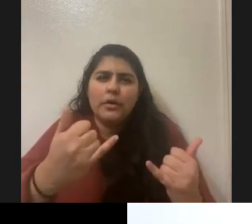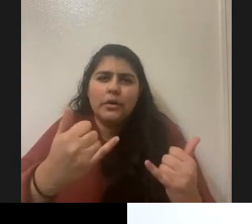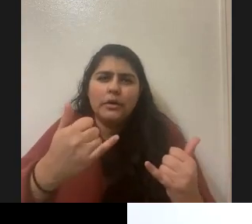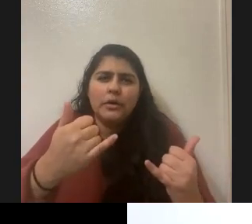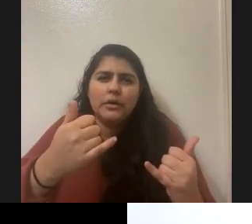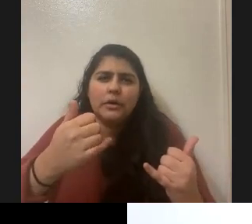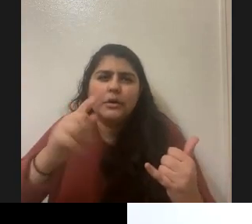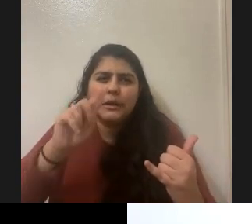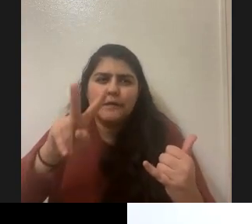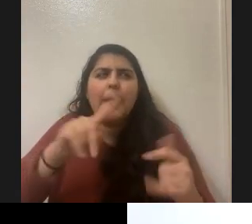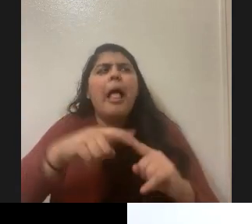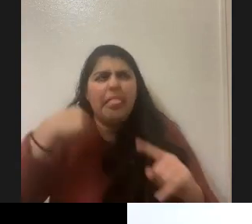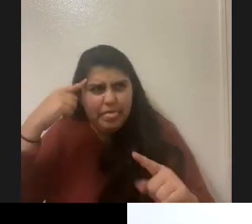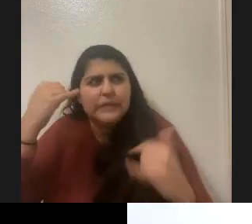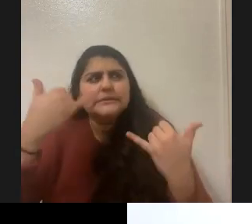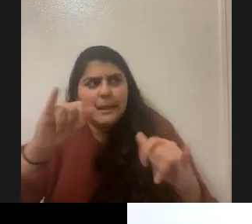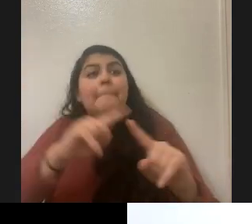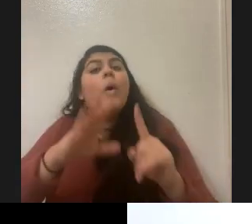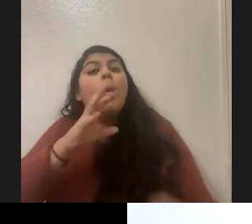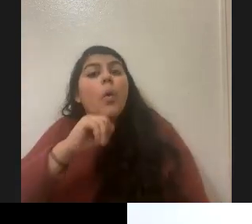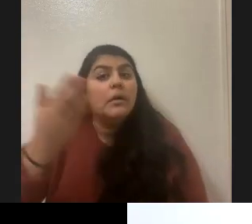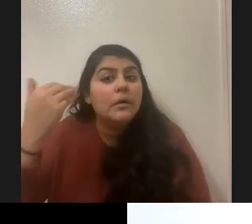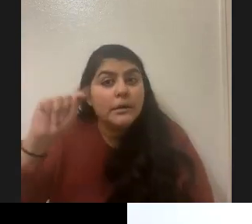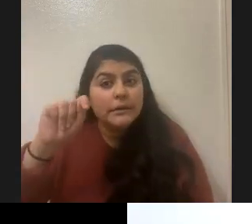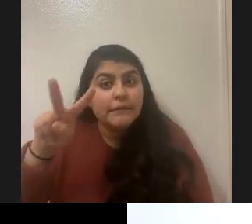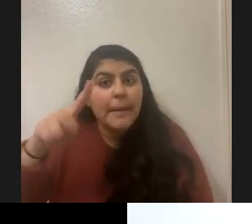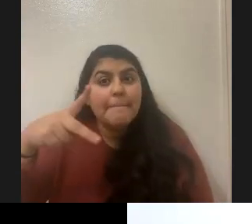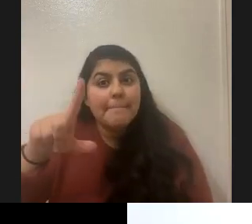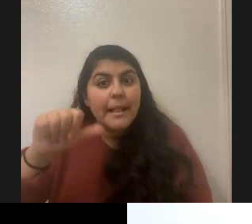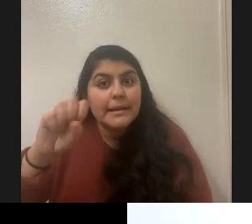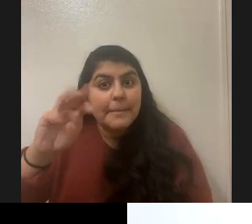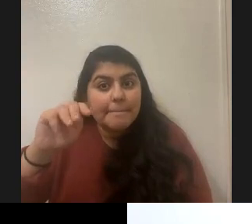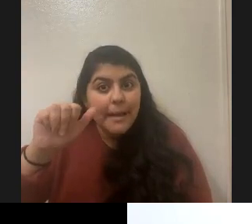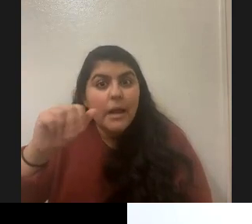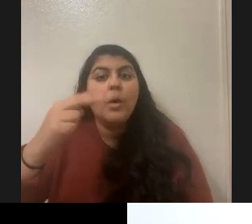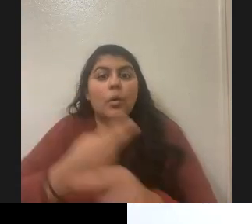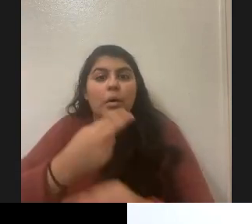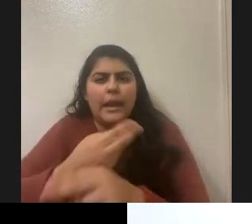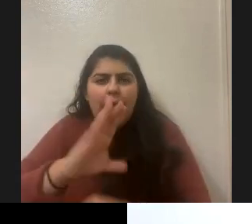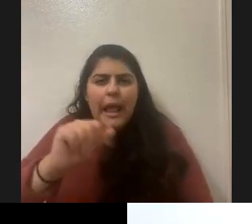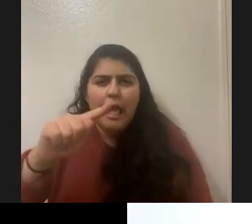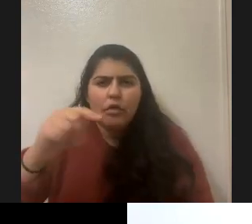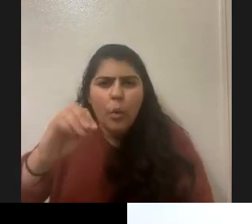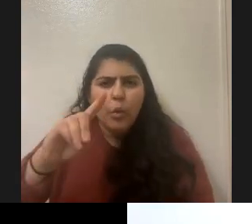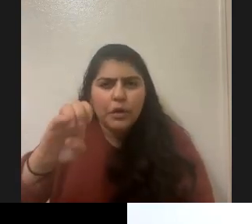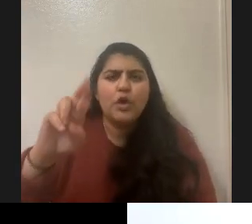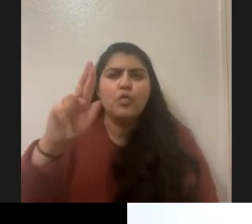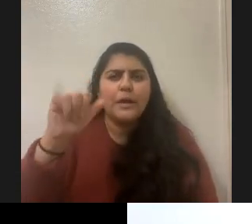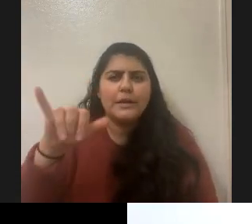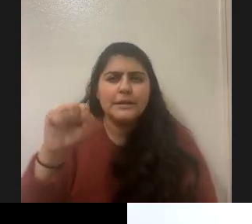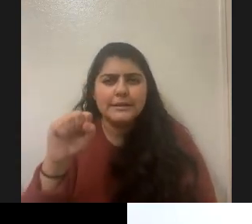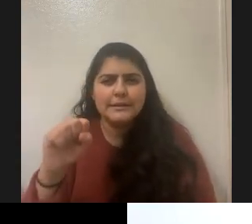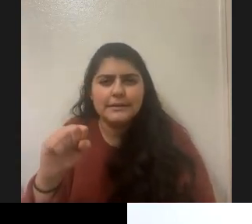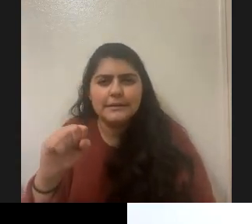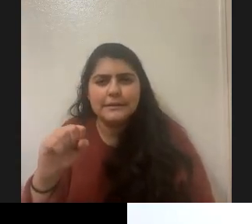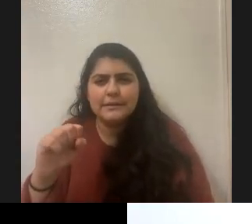think it is still, but the old TVs, they use something called cathode rays. I don't know, probably past both of our